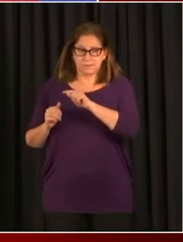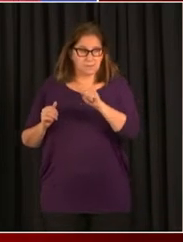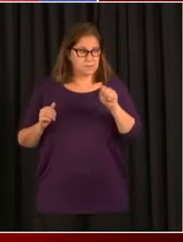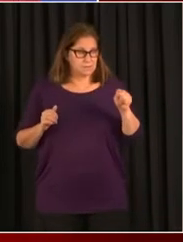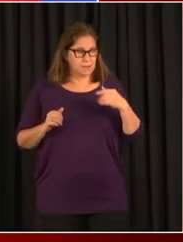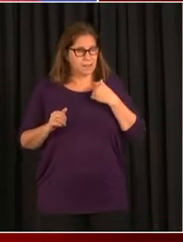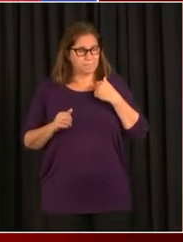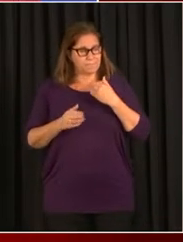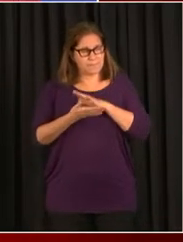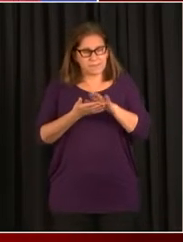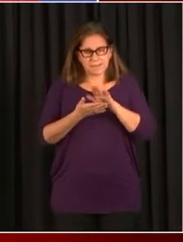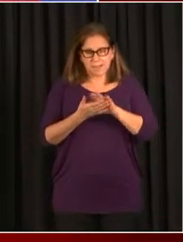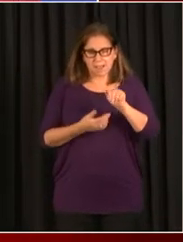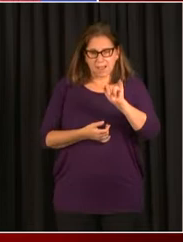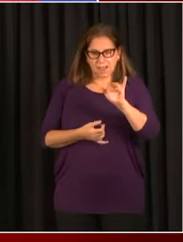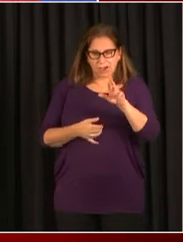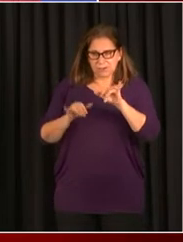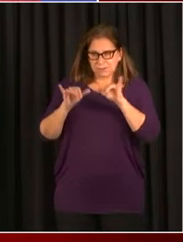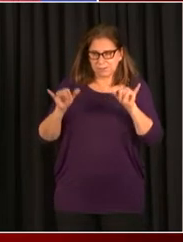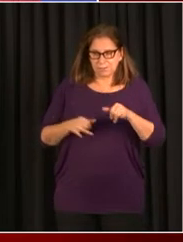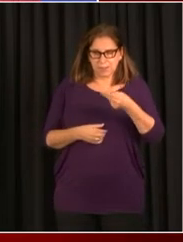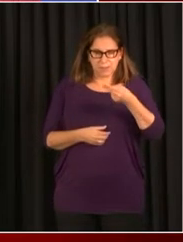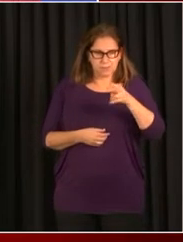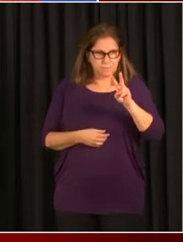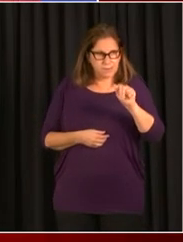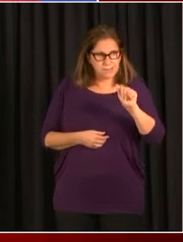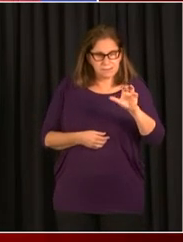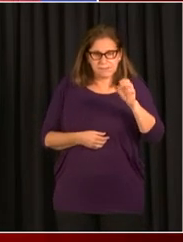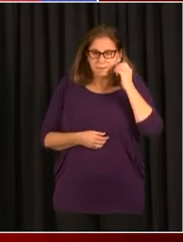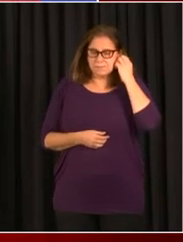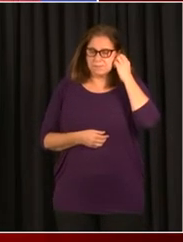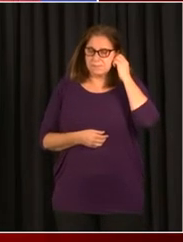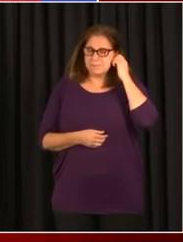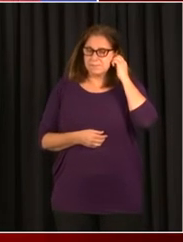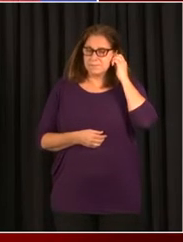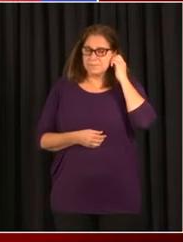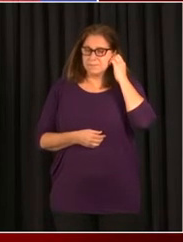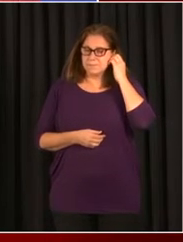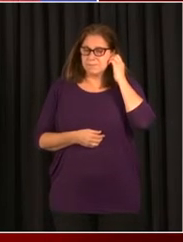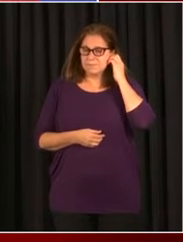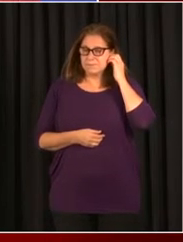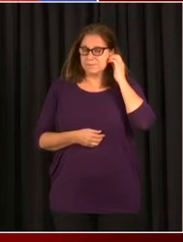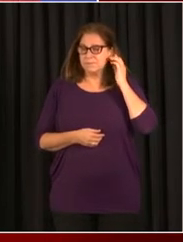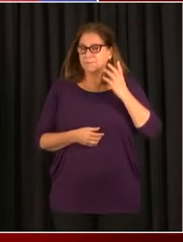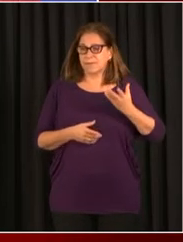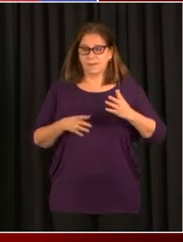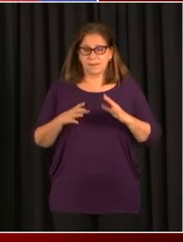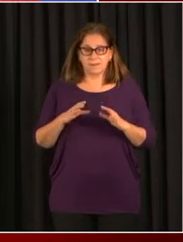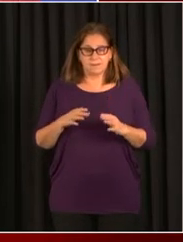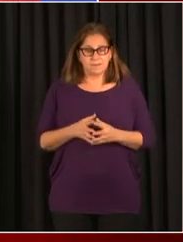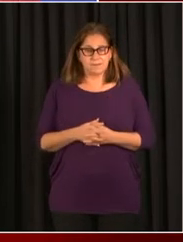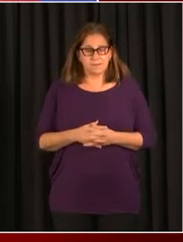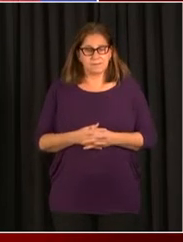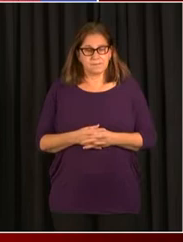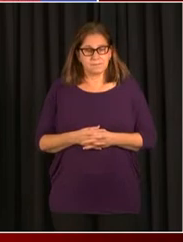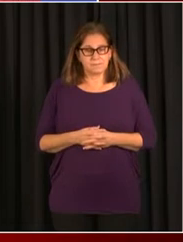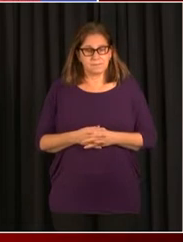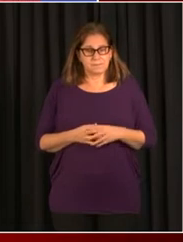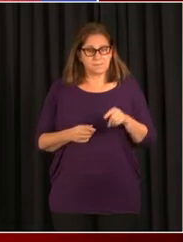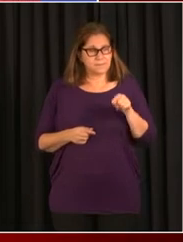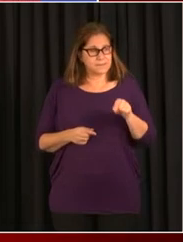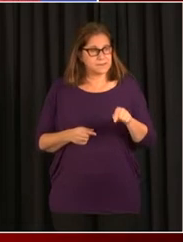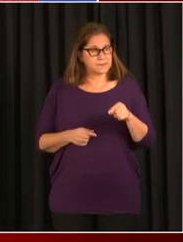Families this weekend, as I mentioned on Friday or Thursday, but I think it was Thursday, have also